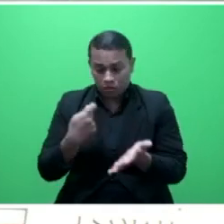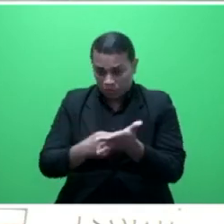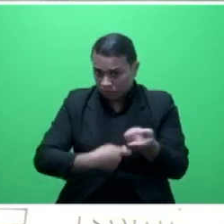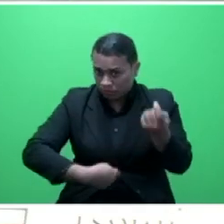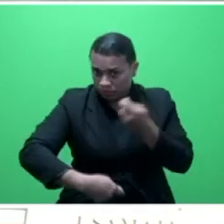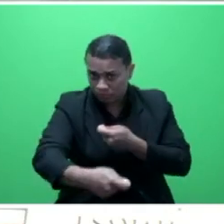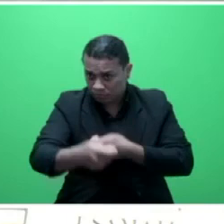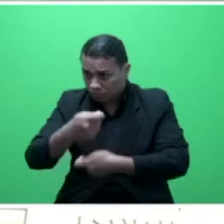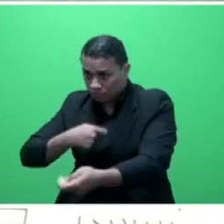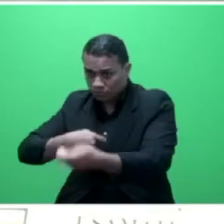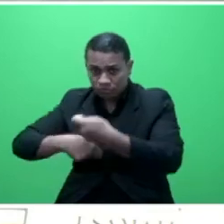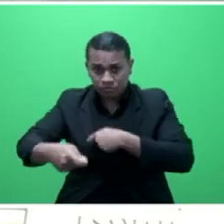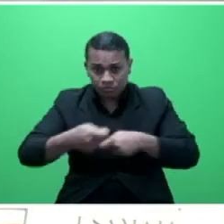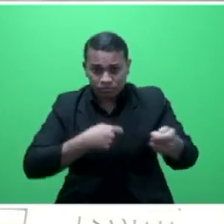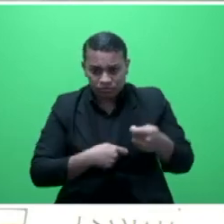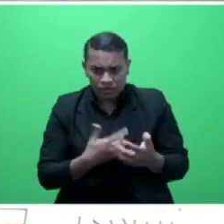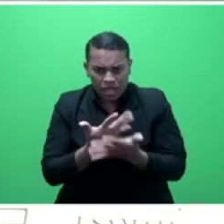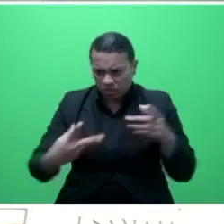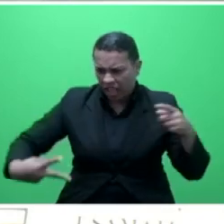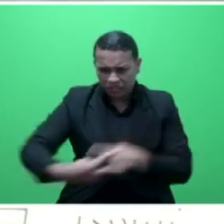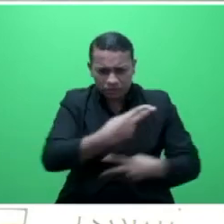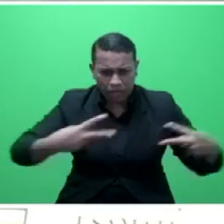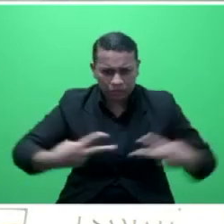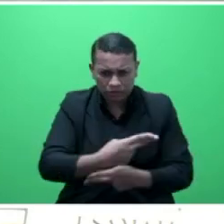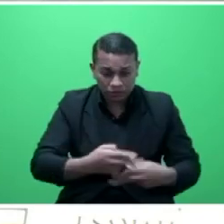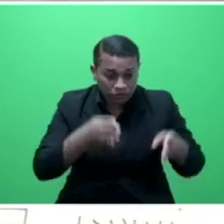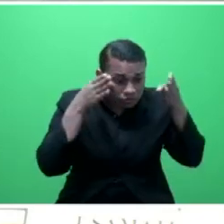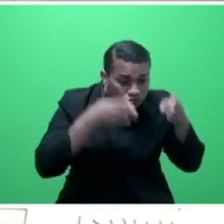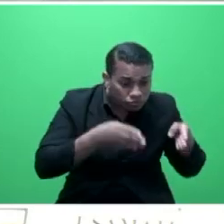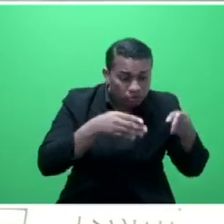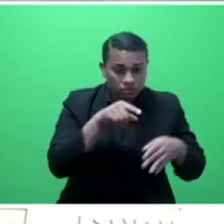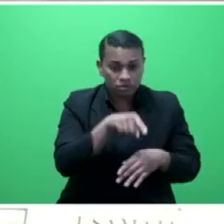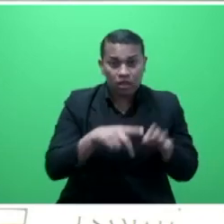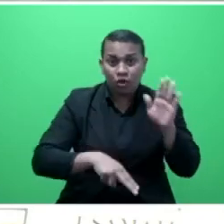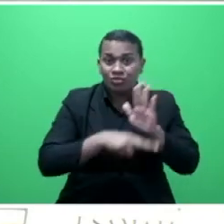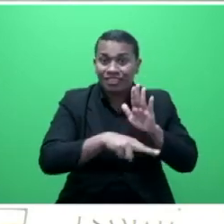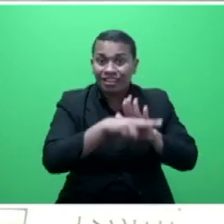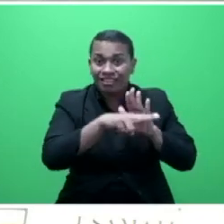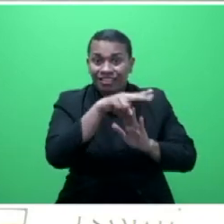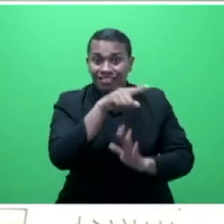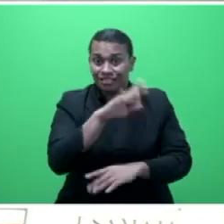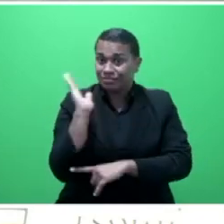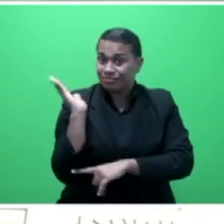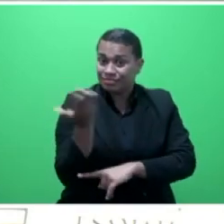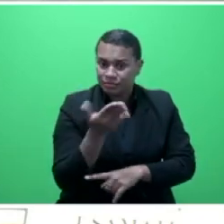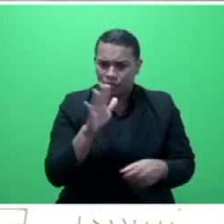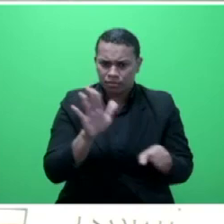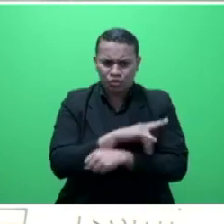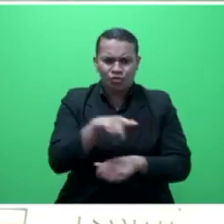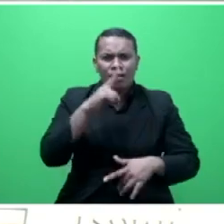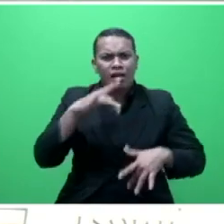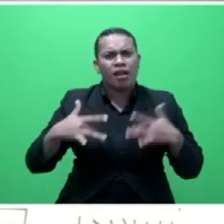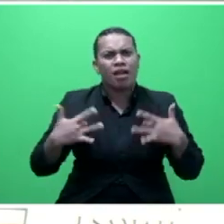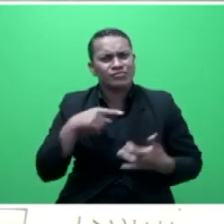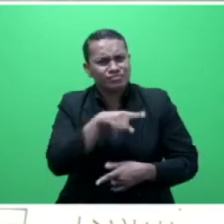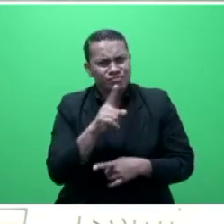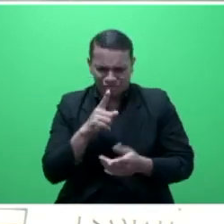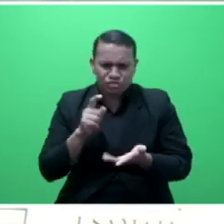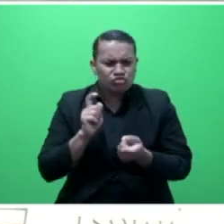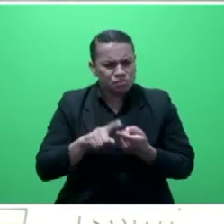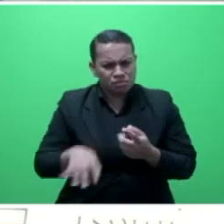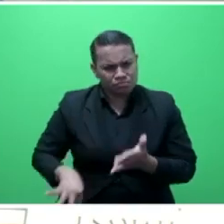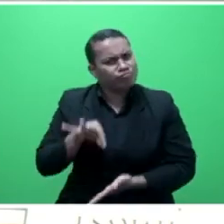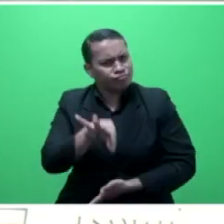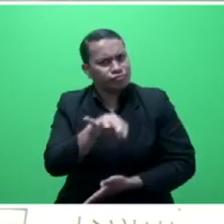cutting costs for the tourism sector and making life more affordable for the ordinary people. In the past, for